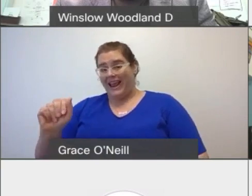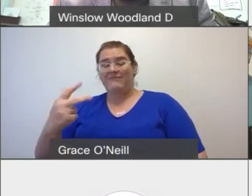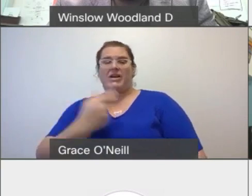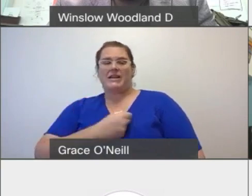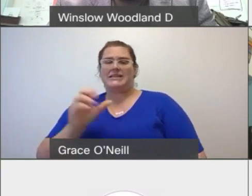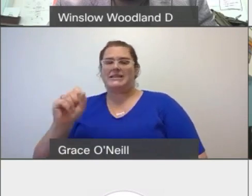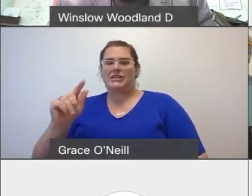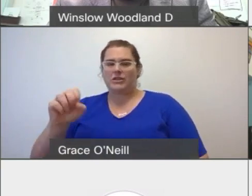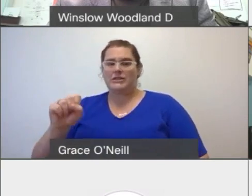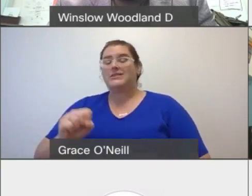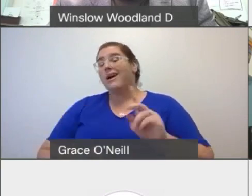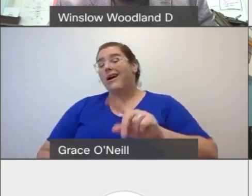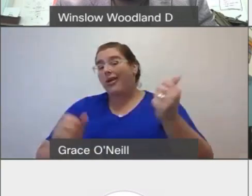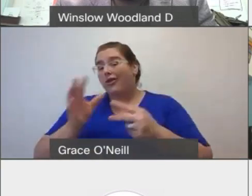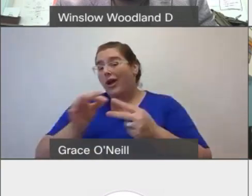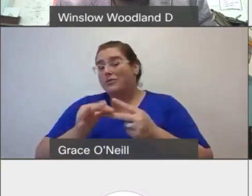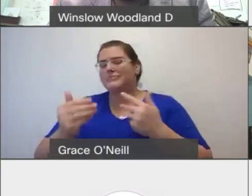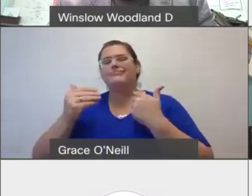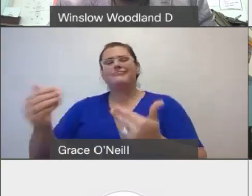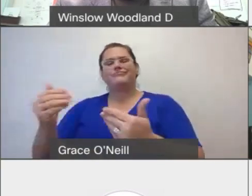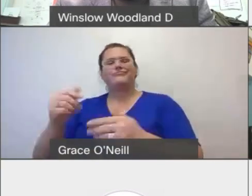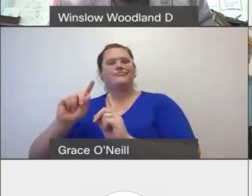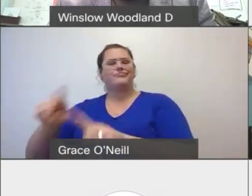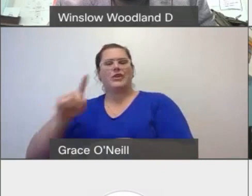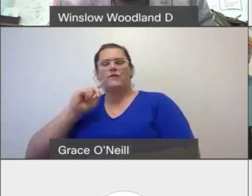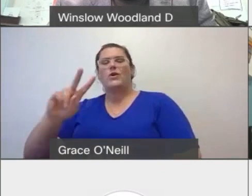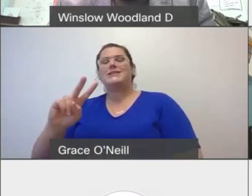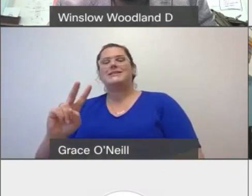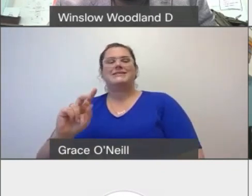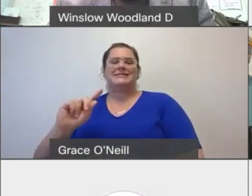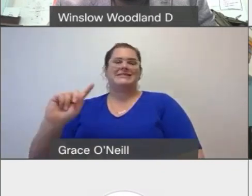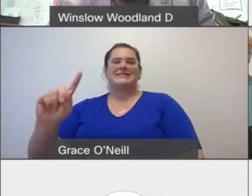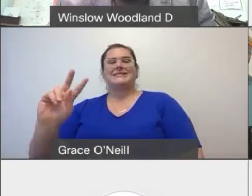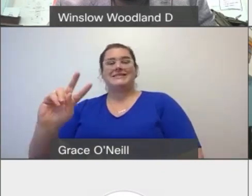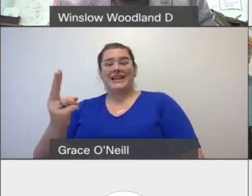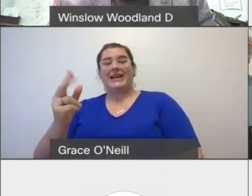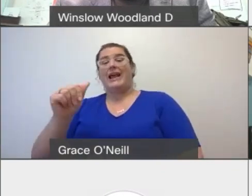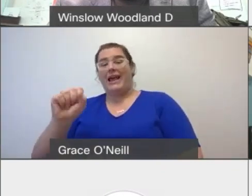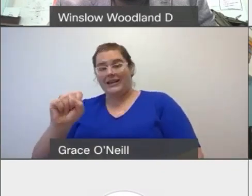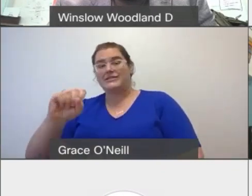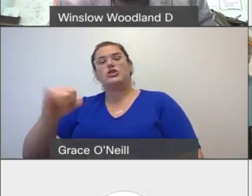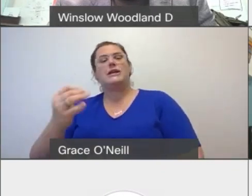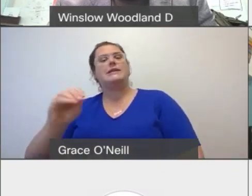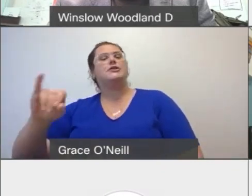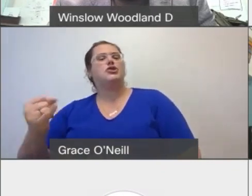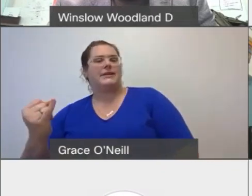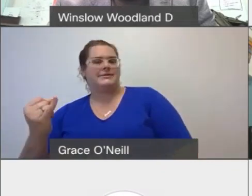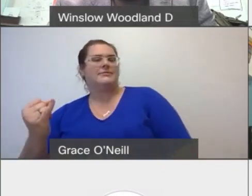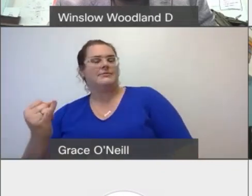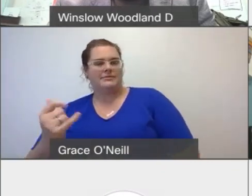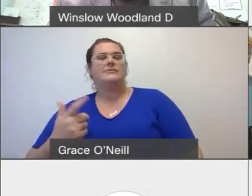is to get a single dose of the Johnson & Johnson vaccine. And with either of those options,